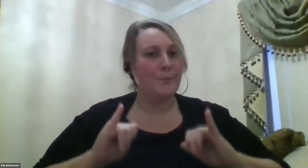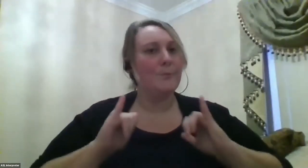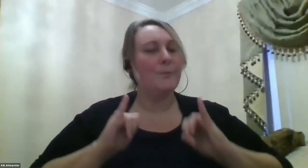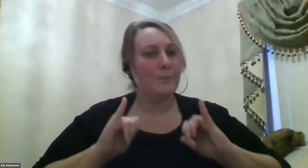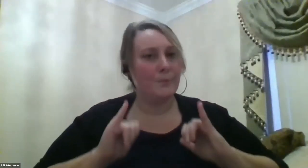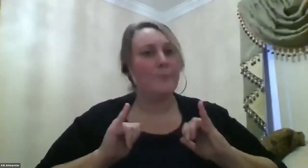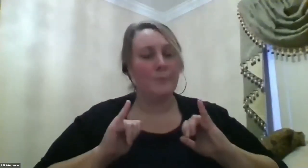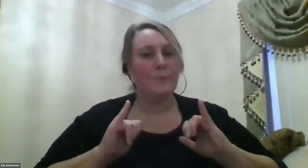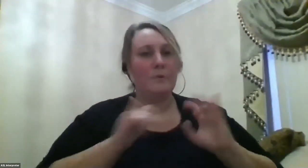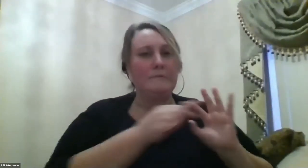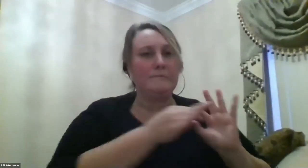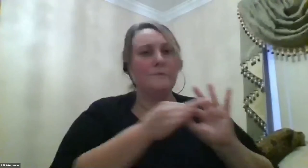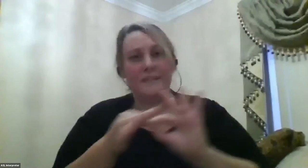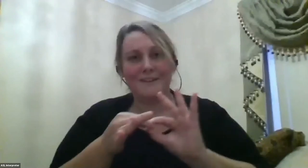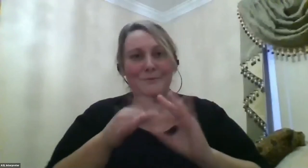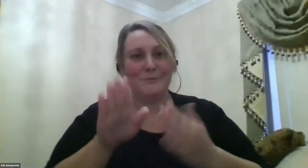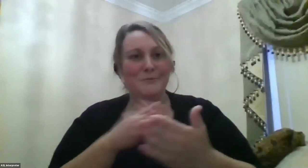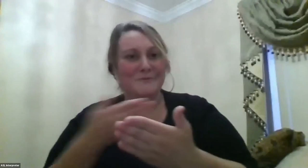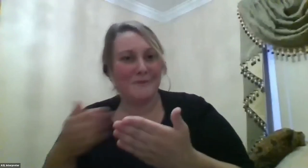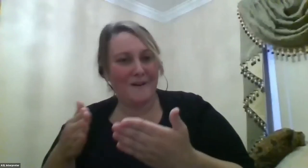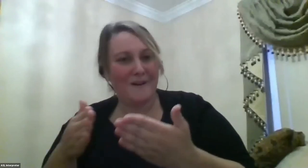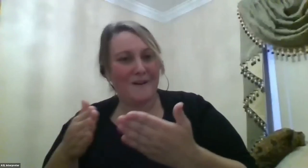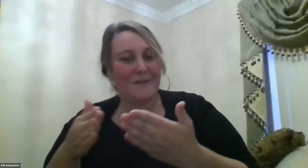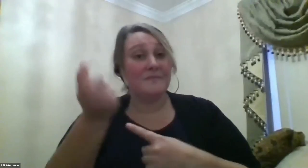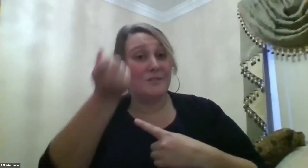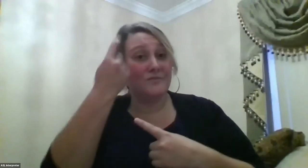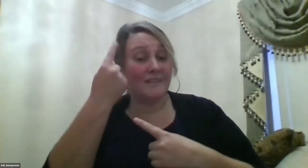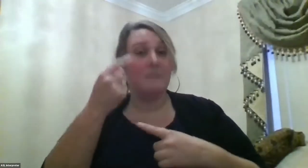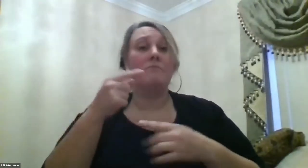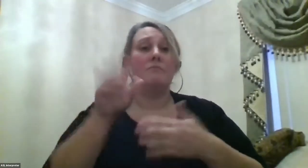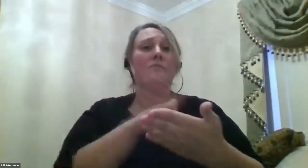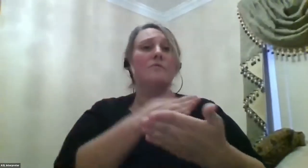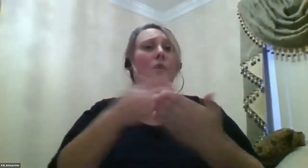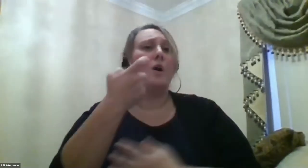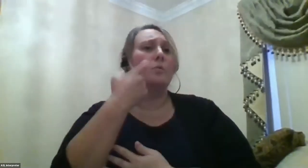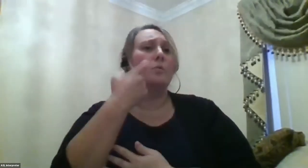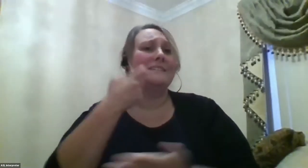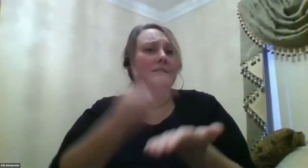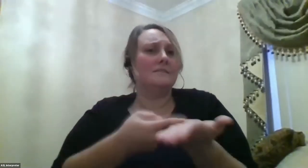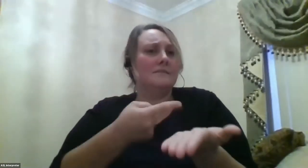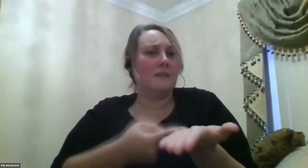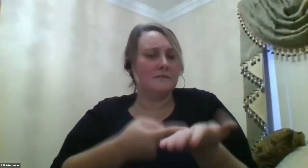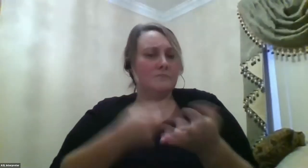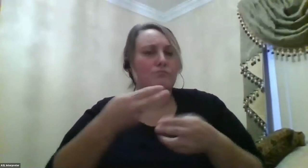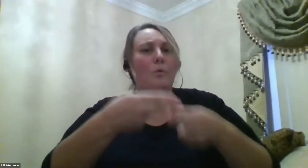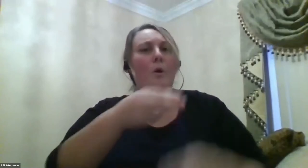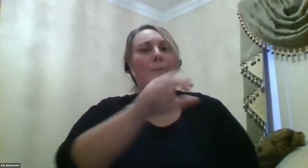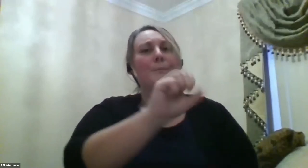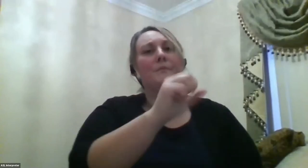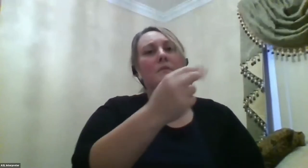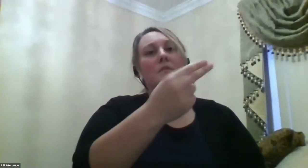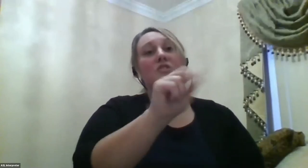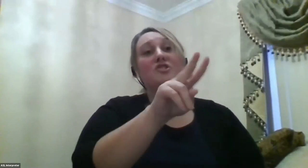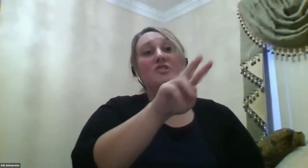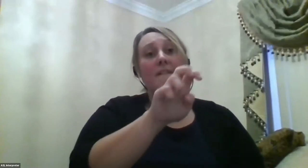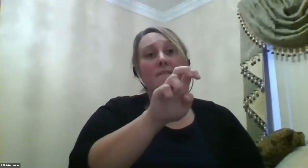this song was originally written in 1921, which blows my mind. I mean, I'm also thinking about the election